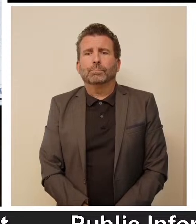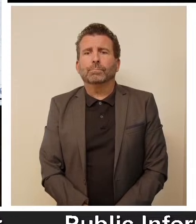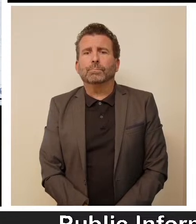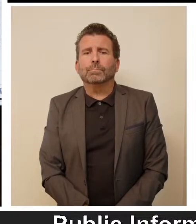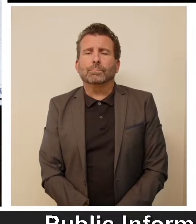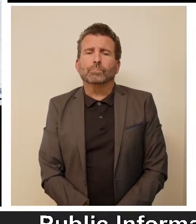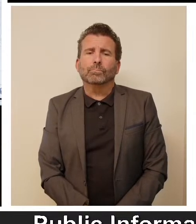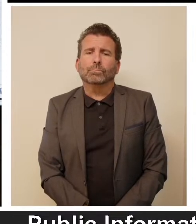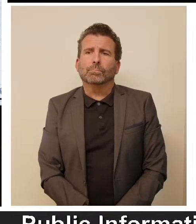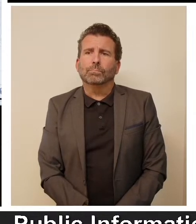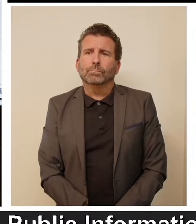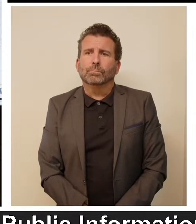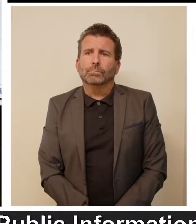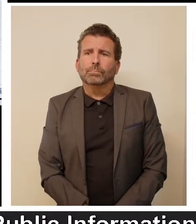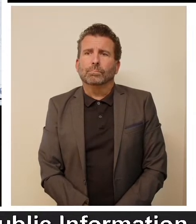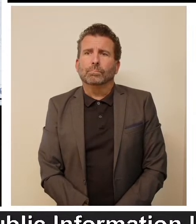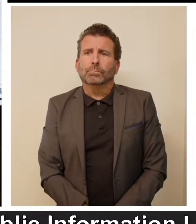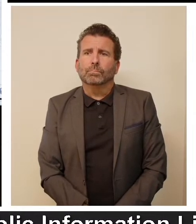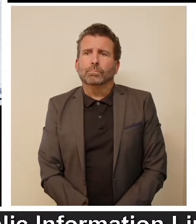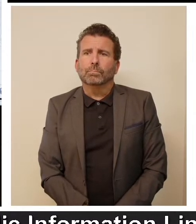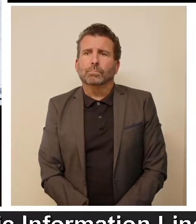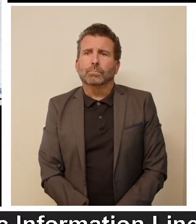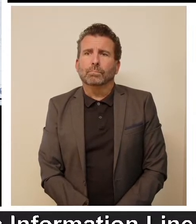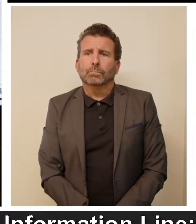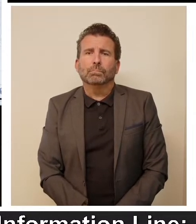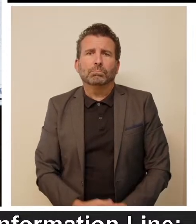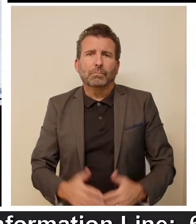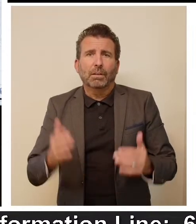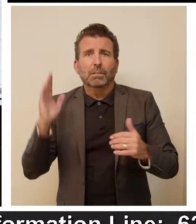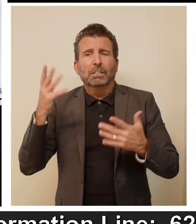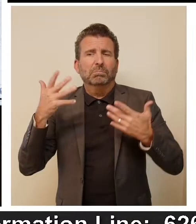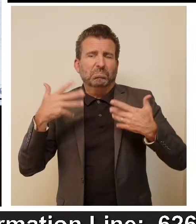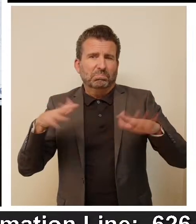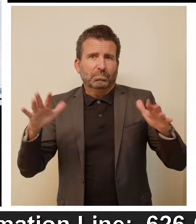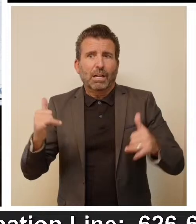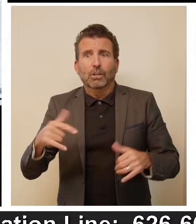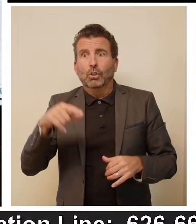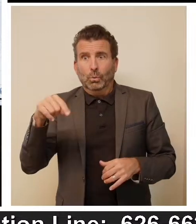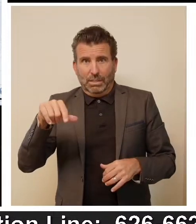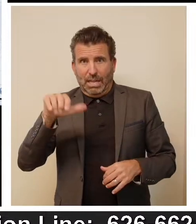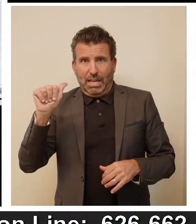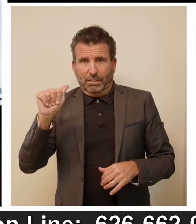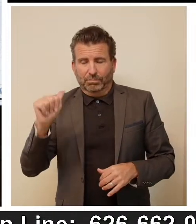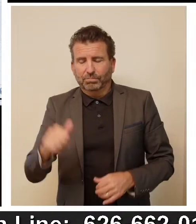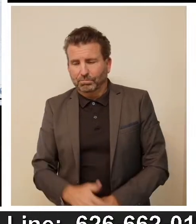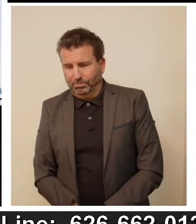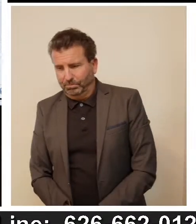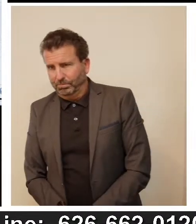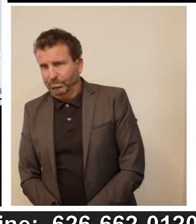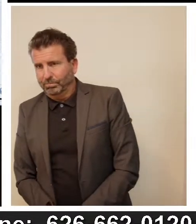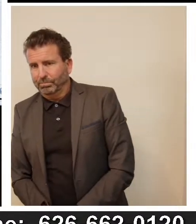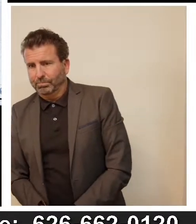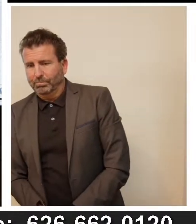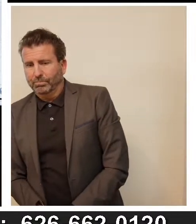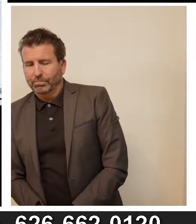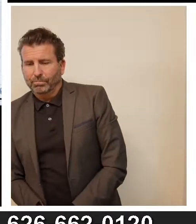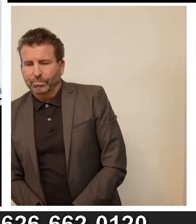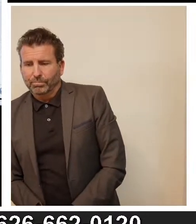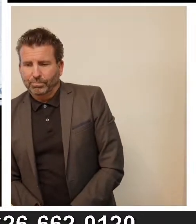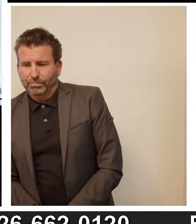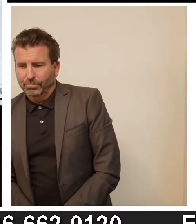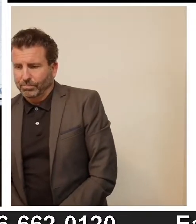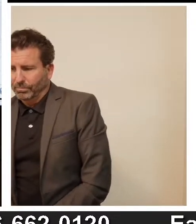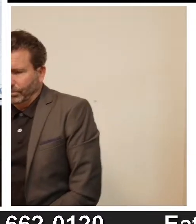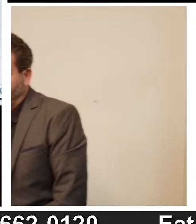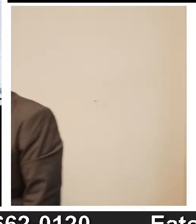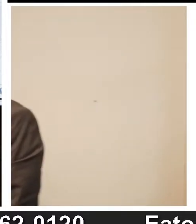Thank you for that. That's going to end our presenters for the evening, but we're going to start our question and answer. And I'd like to bring up Assistant Chief Springle to address the